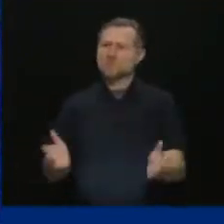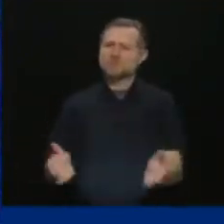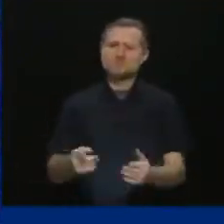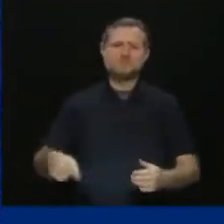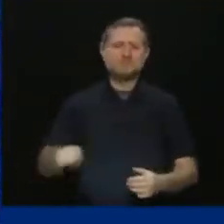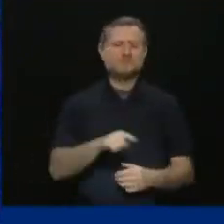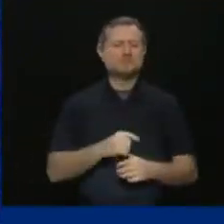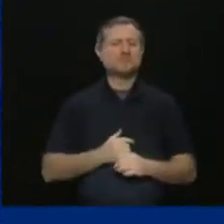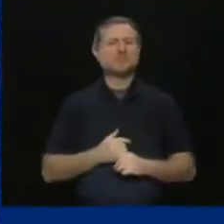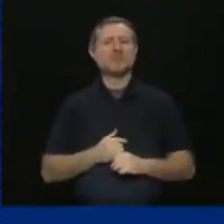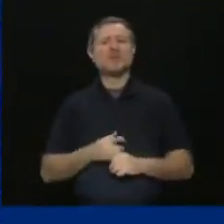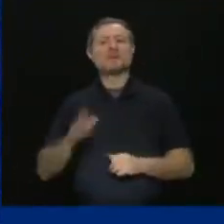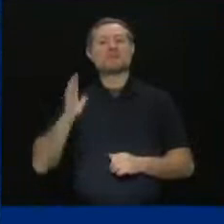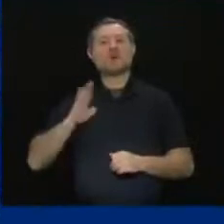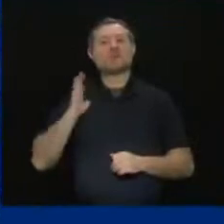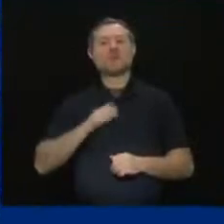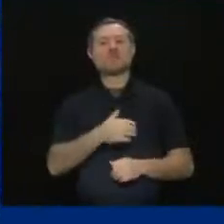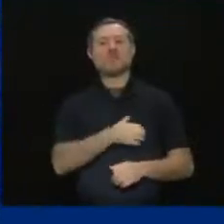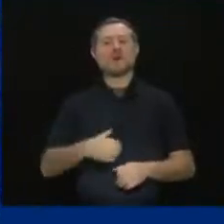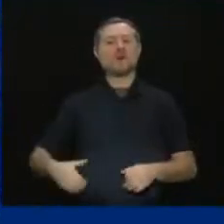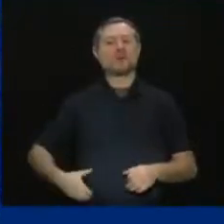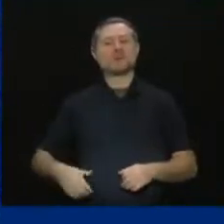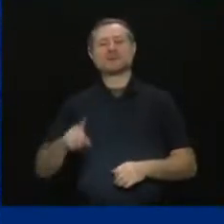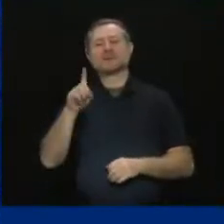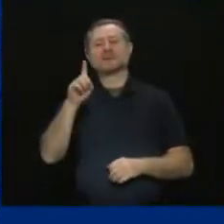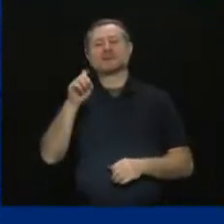And former Mayor Dinkins